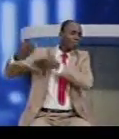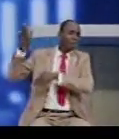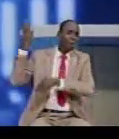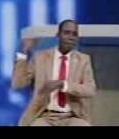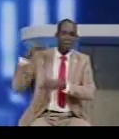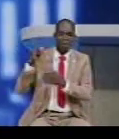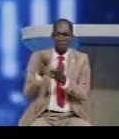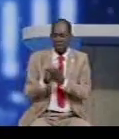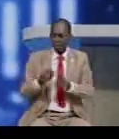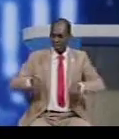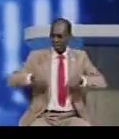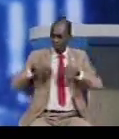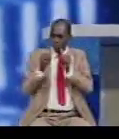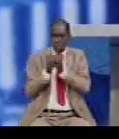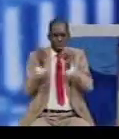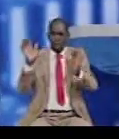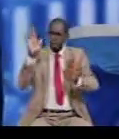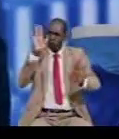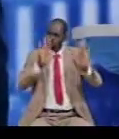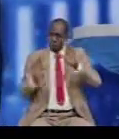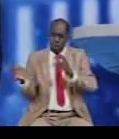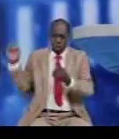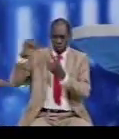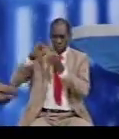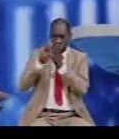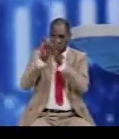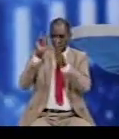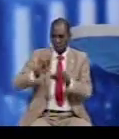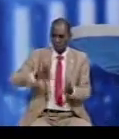no trouble before he finally